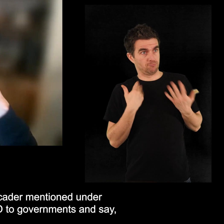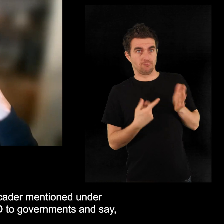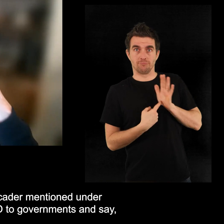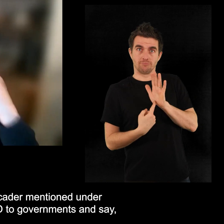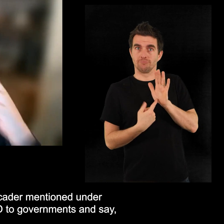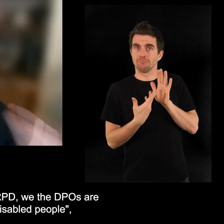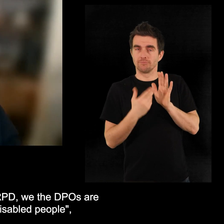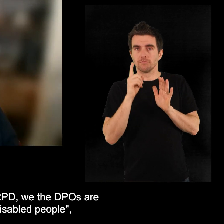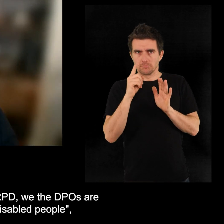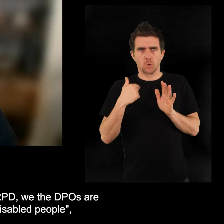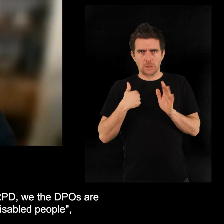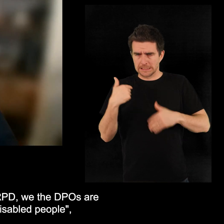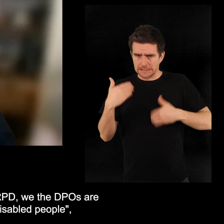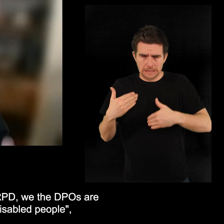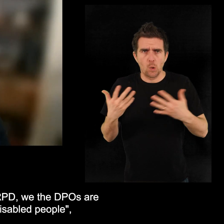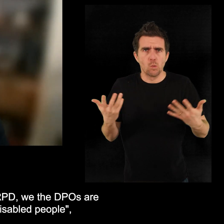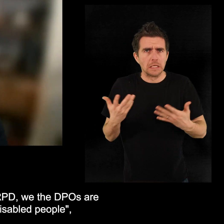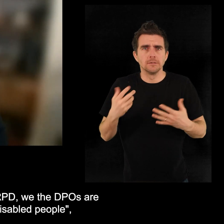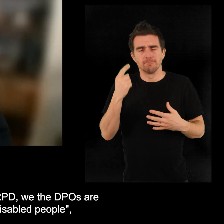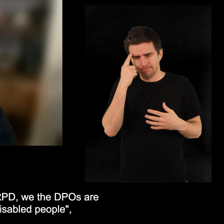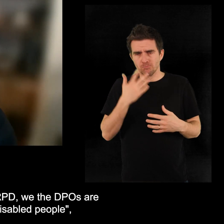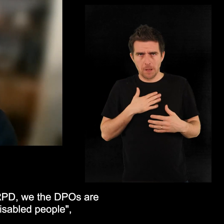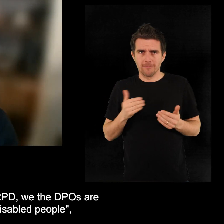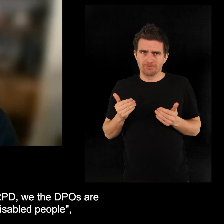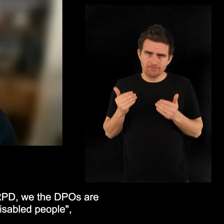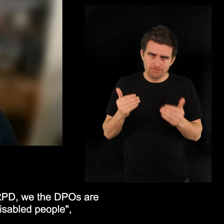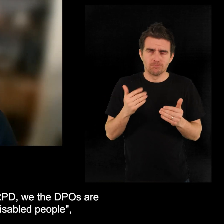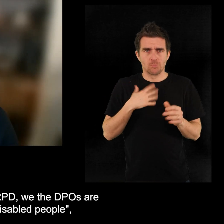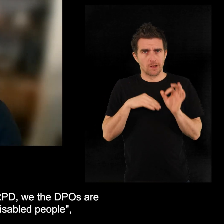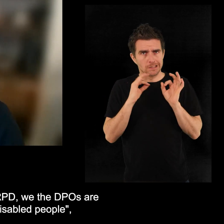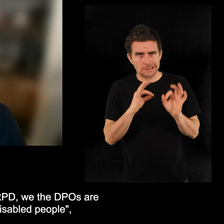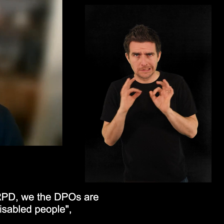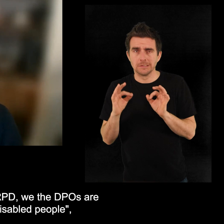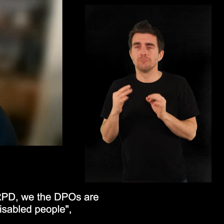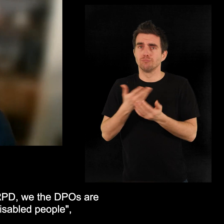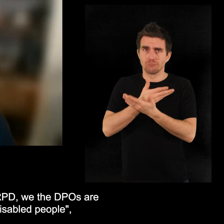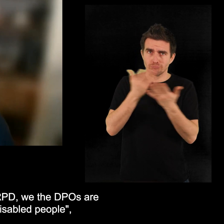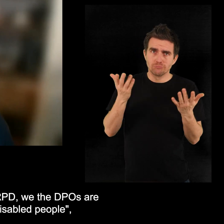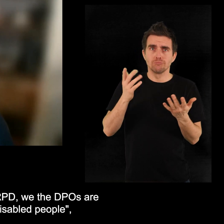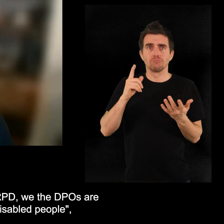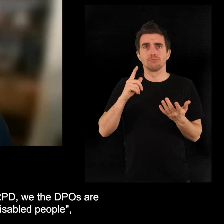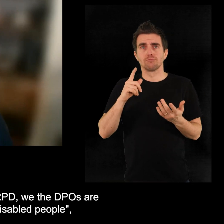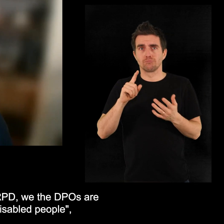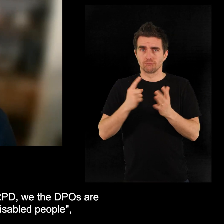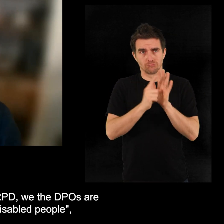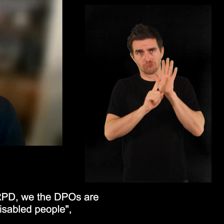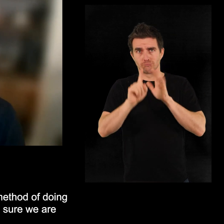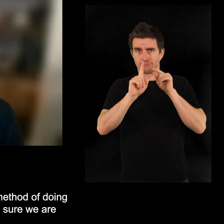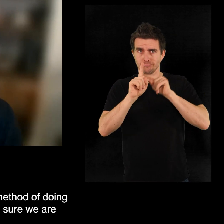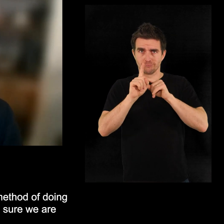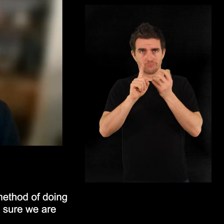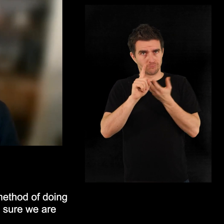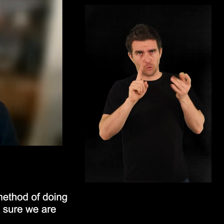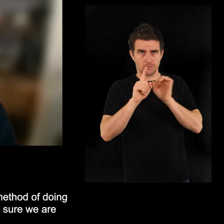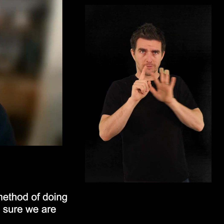governments and say, you're implementing the UNCRPD. We, the DPOs, are the representative voice of disabled people. And